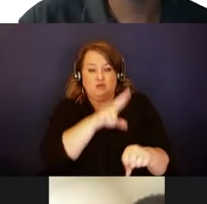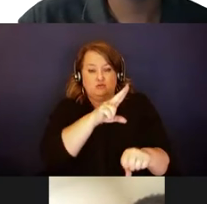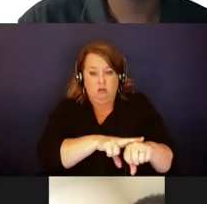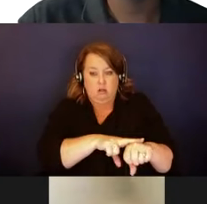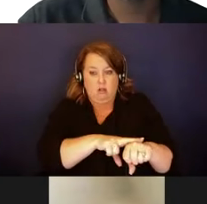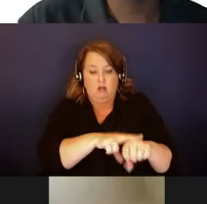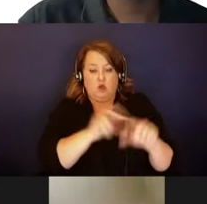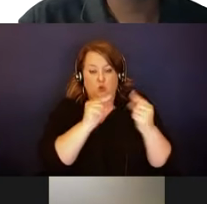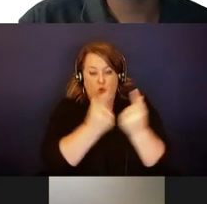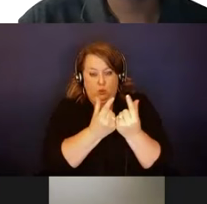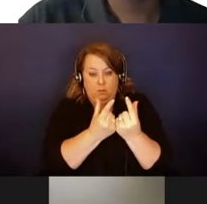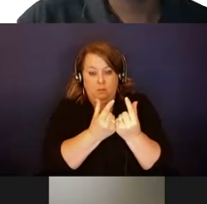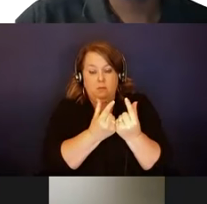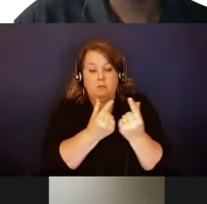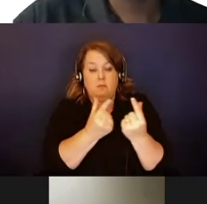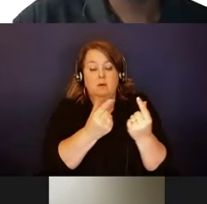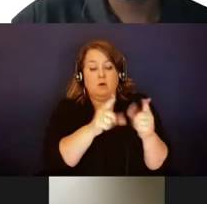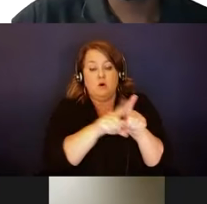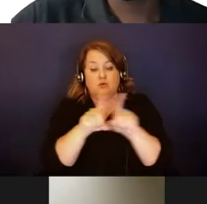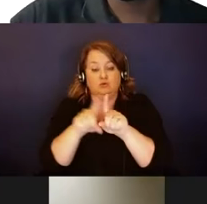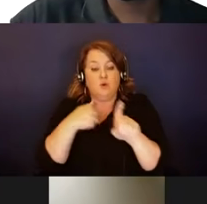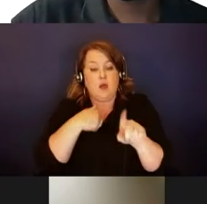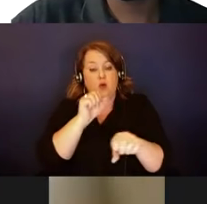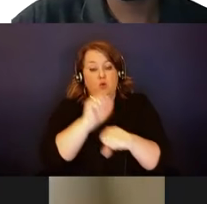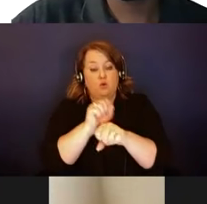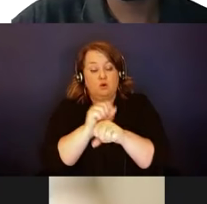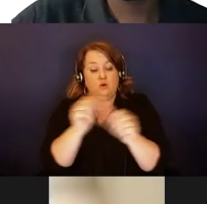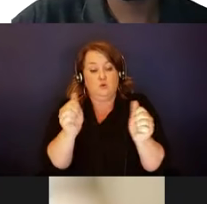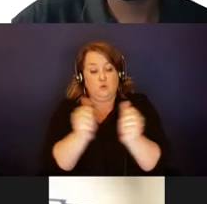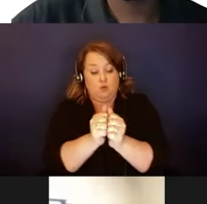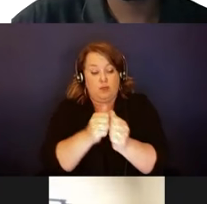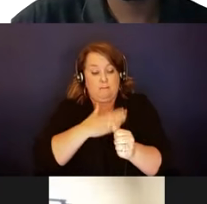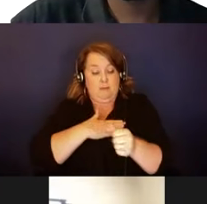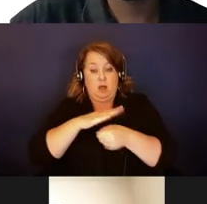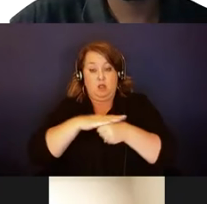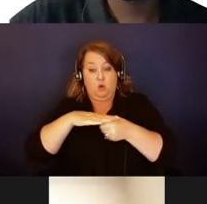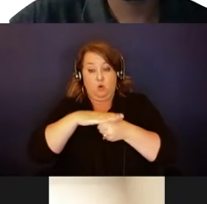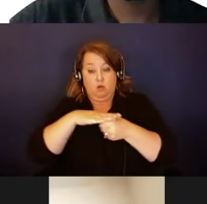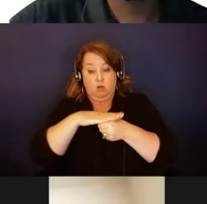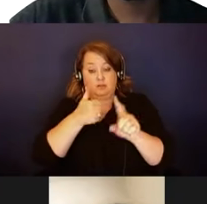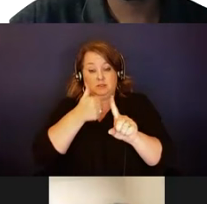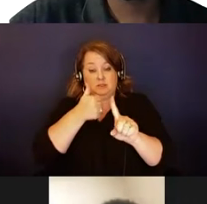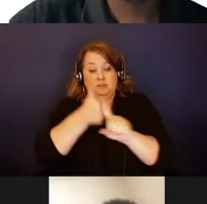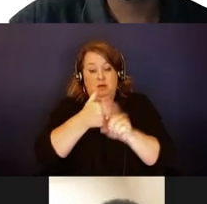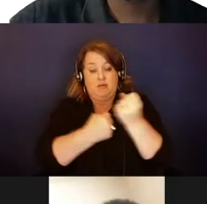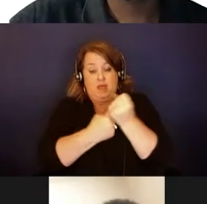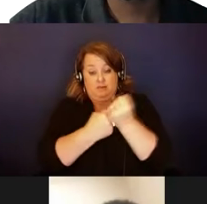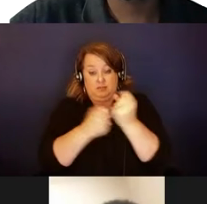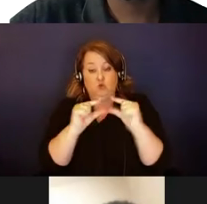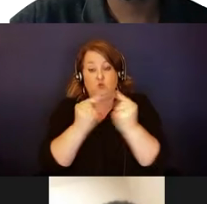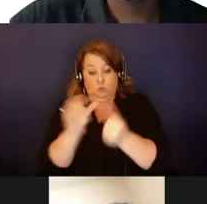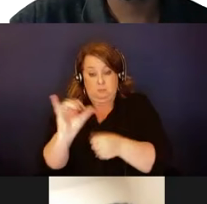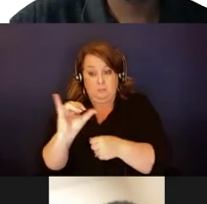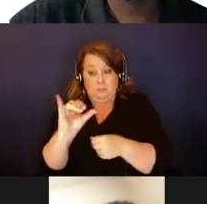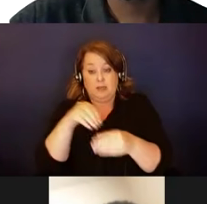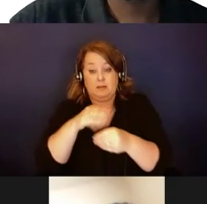national group. And then I worked with my local self-advocacy group in my